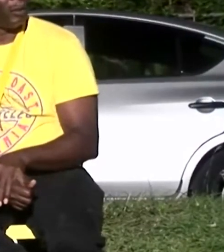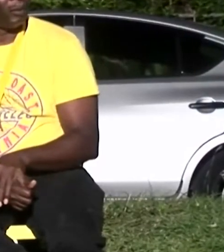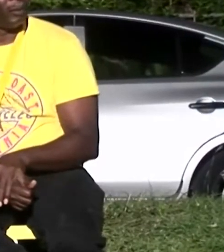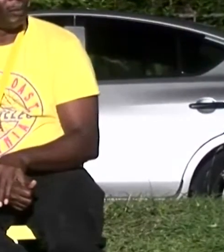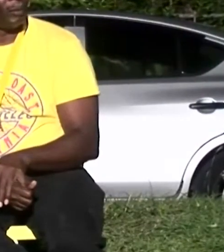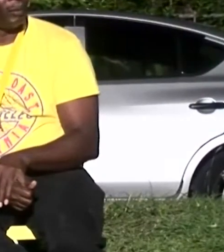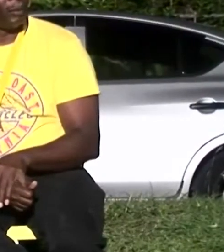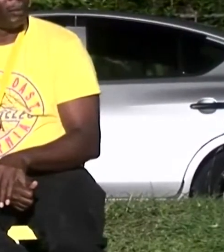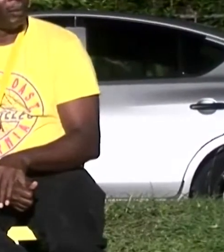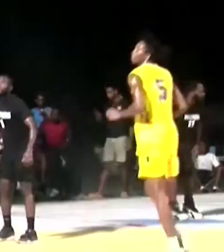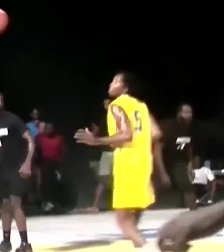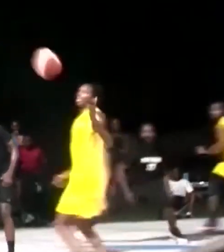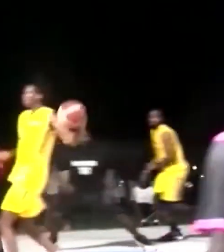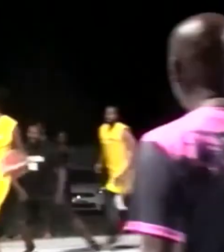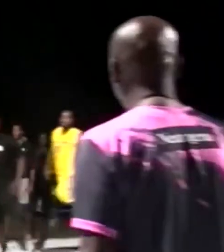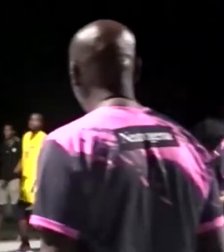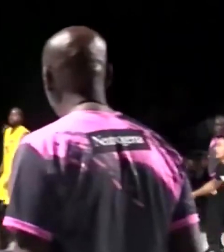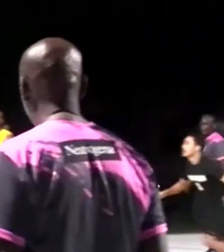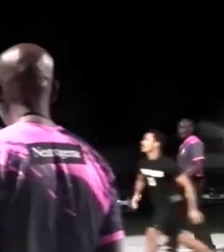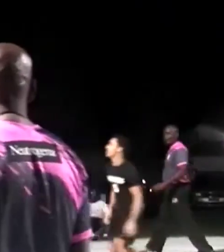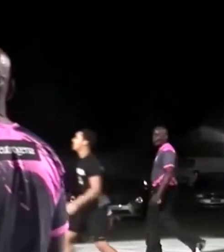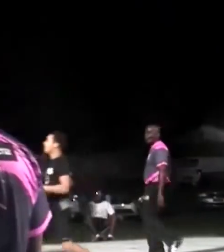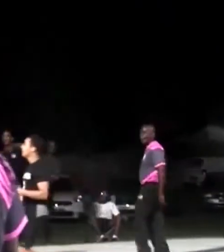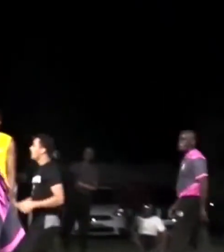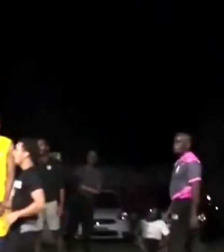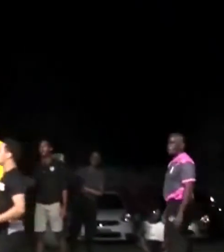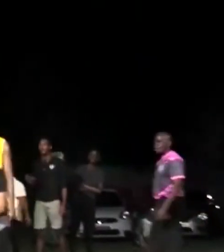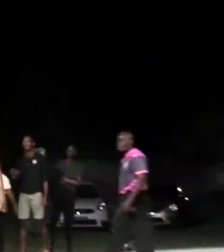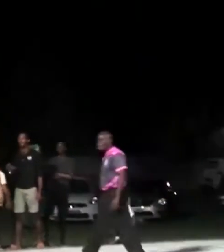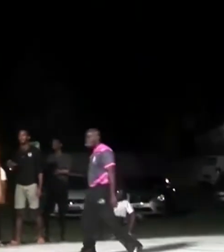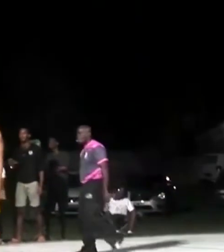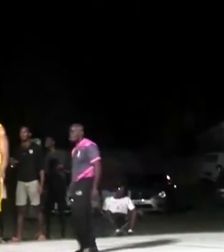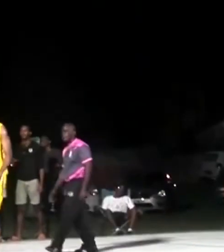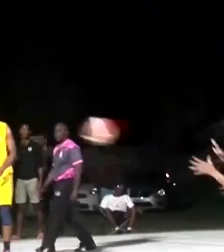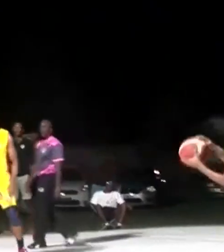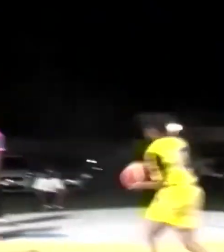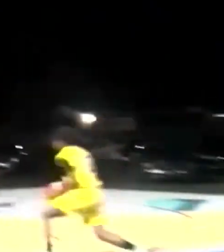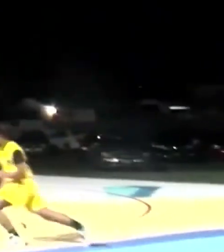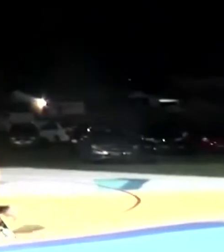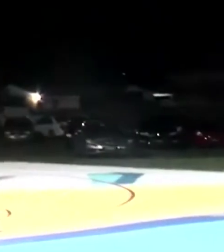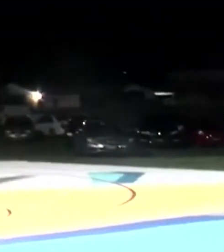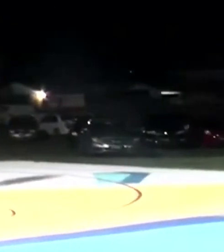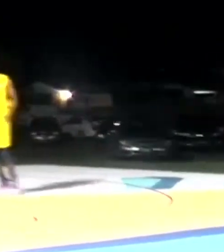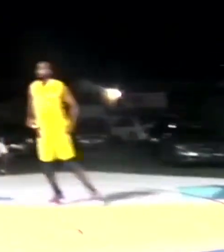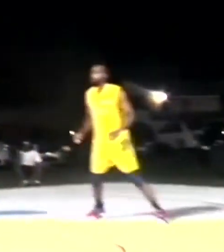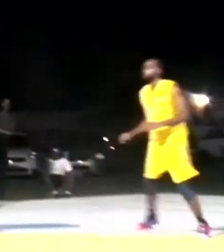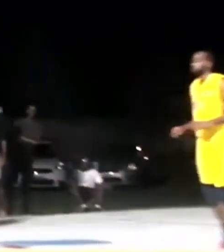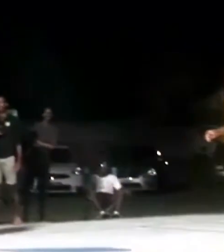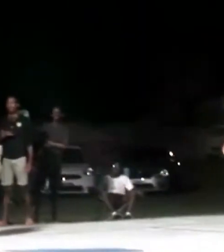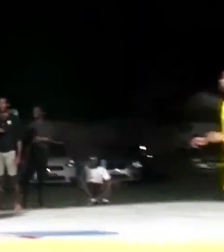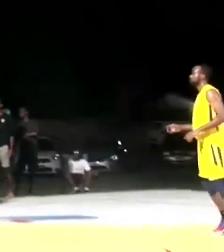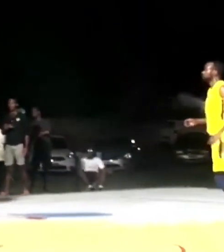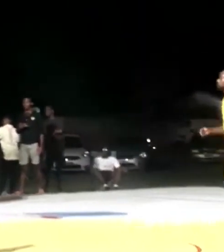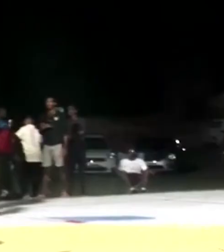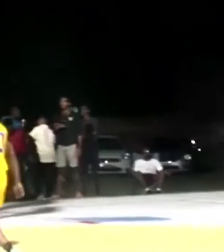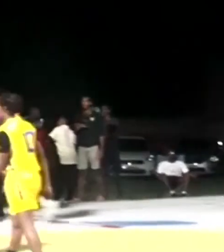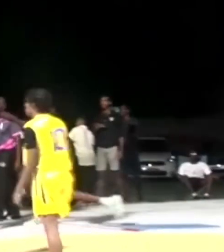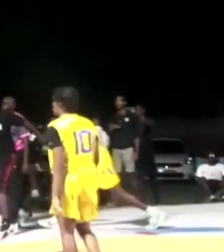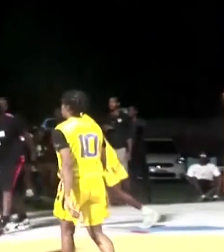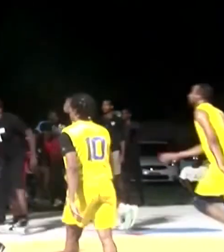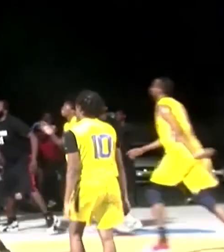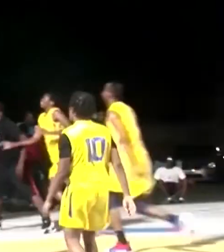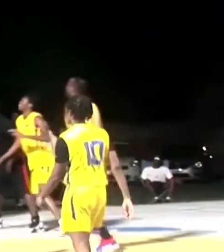17-32 at halftime. In the second we go, switch of ends. Moore from LSC. McCarry